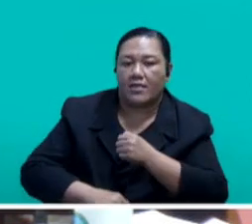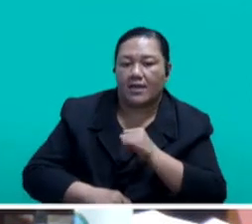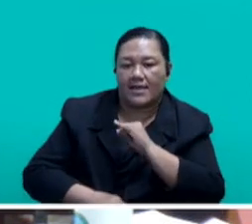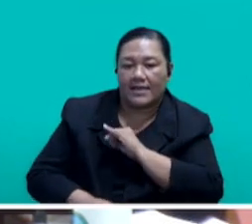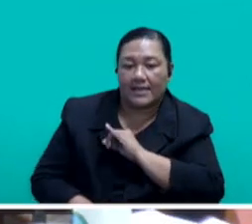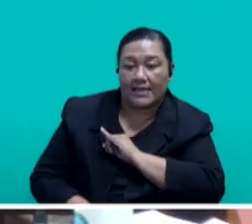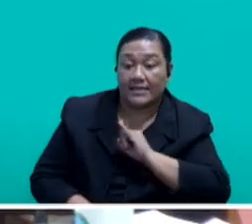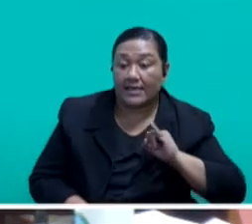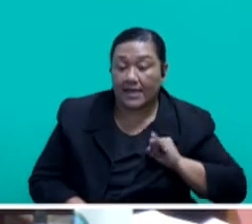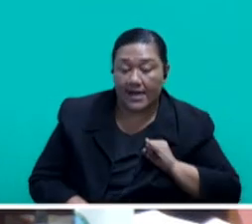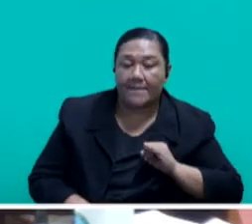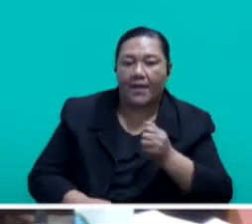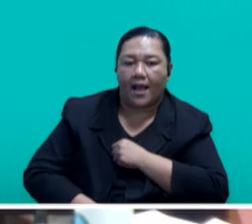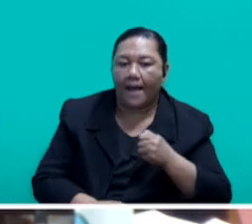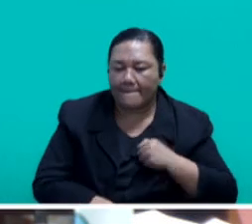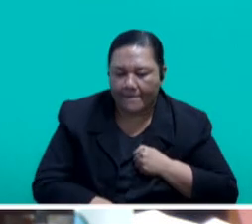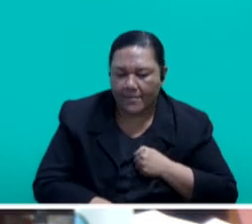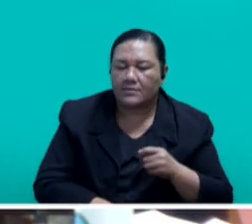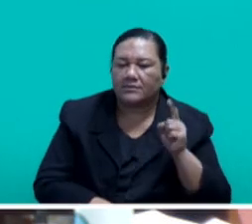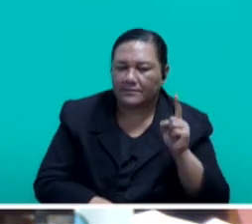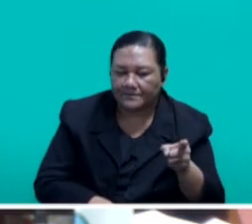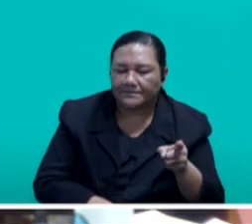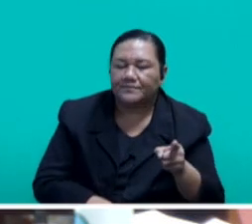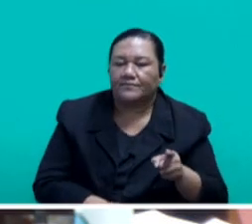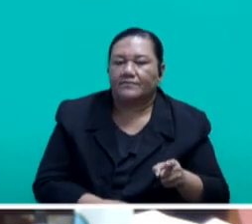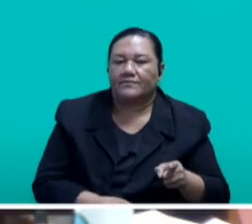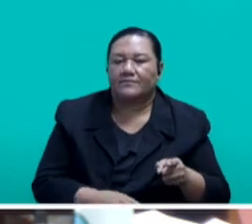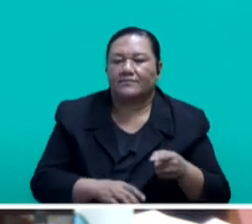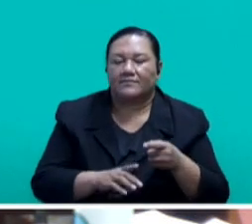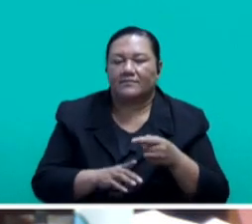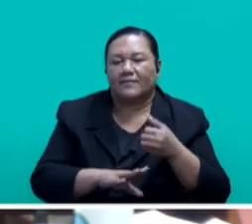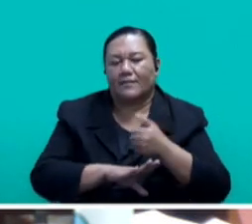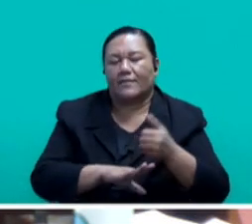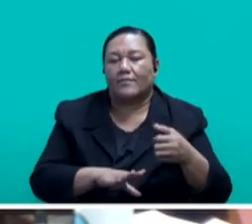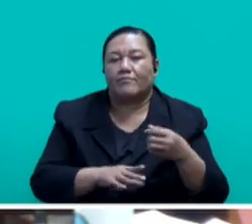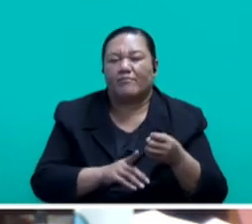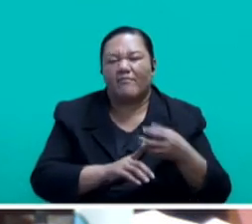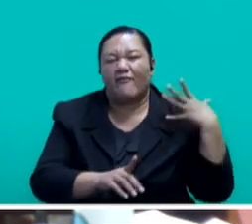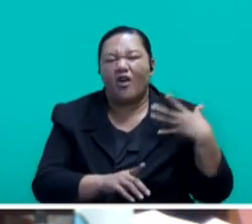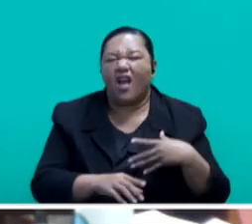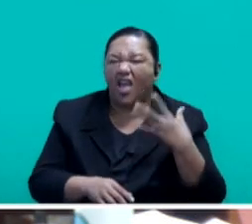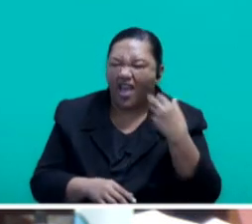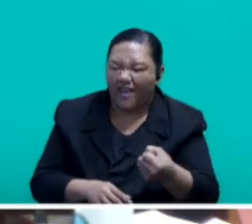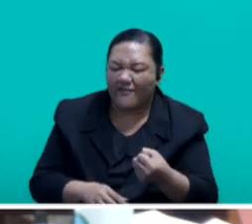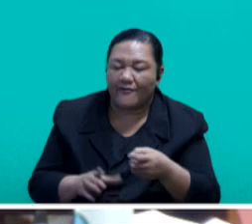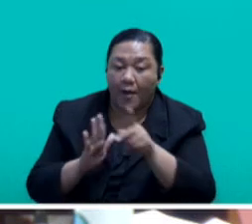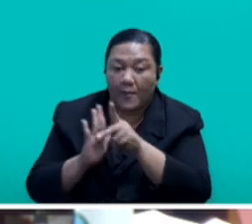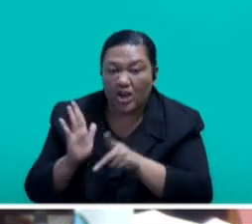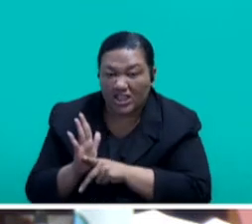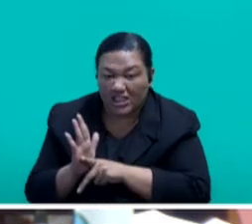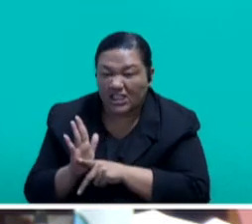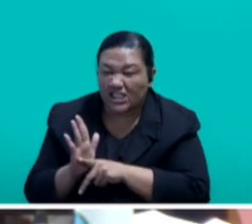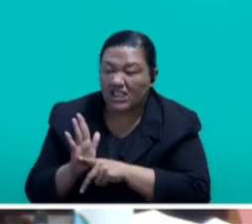also here to correct the short-sighted and ineffective fiscal and monetary policies that has led